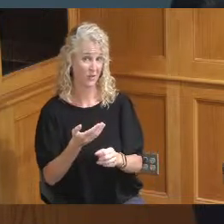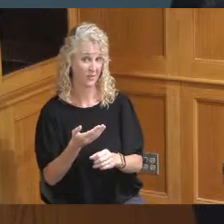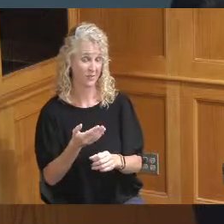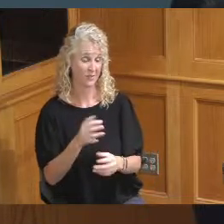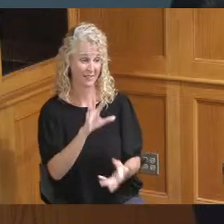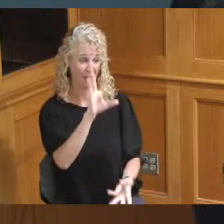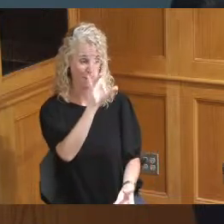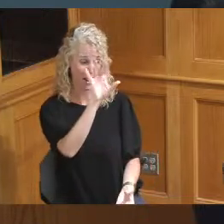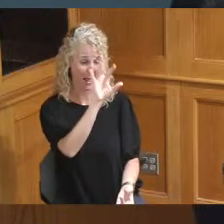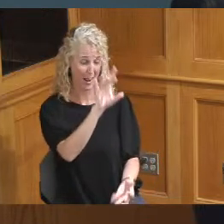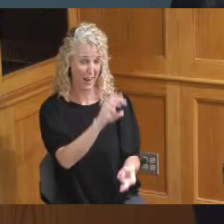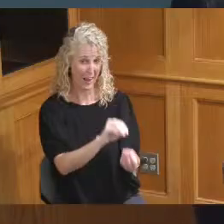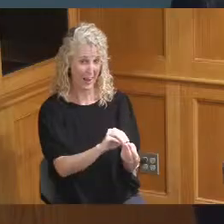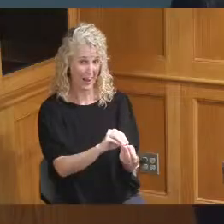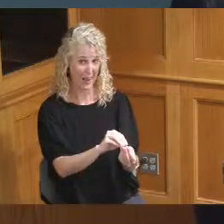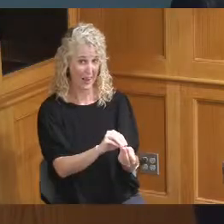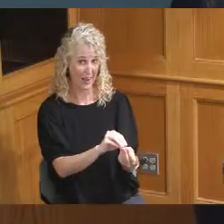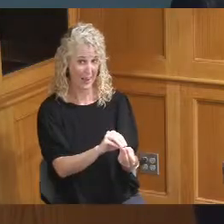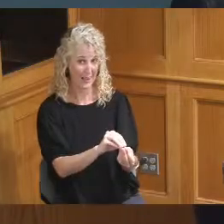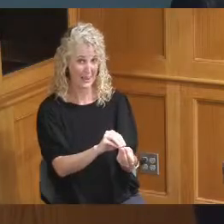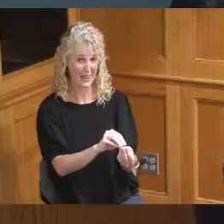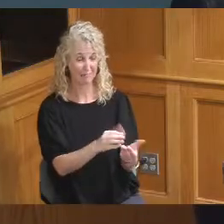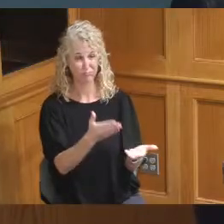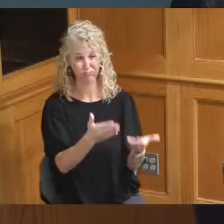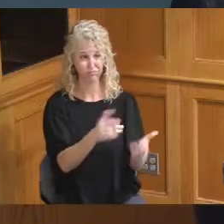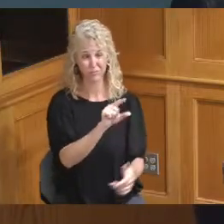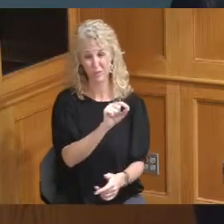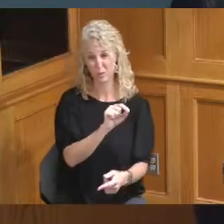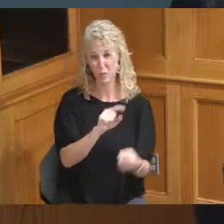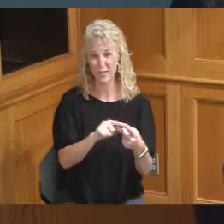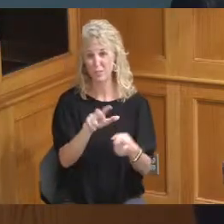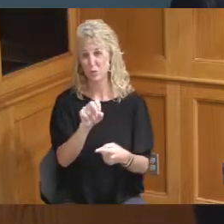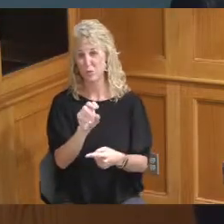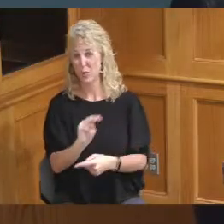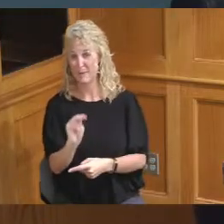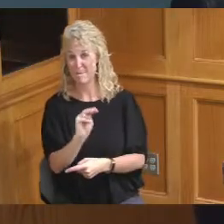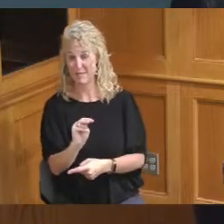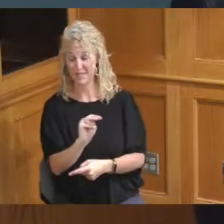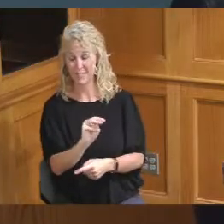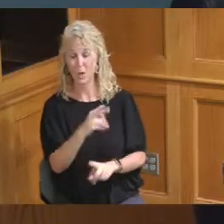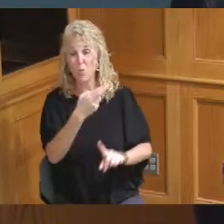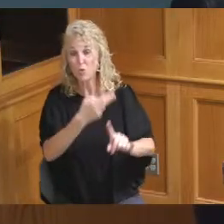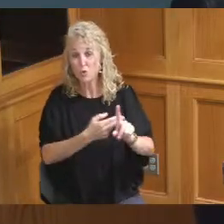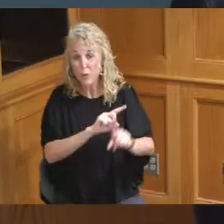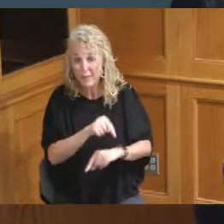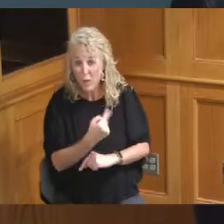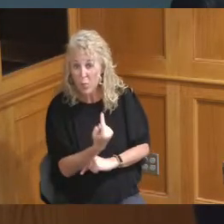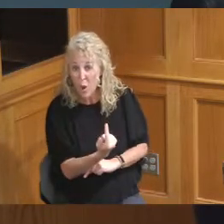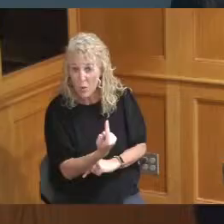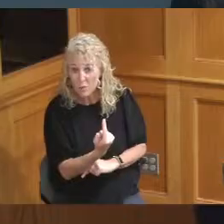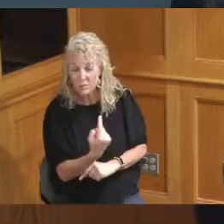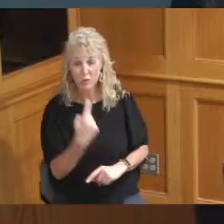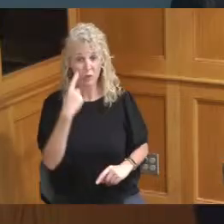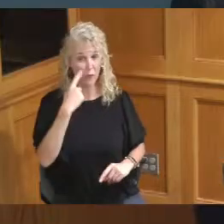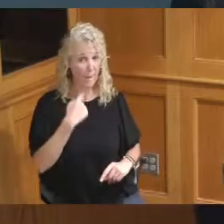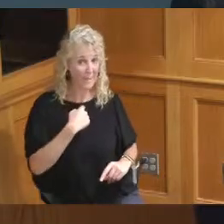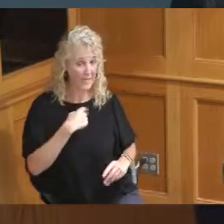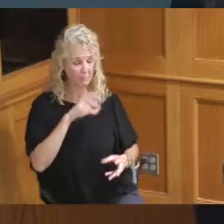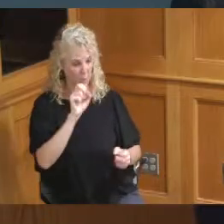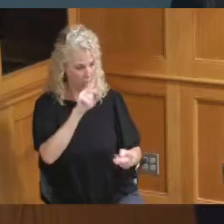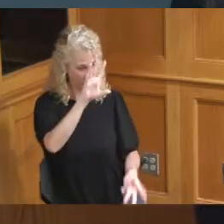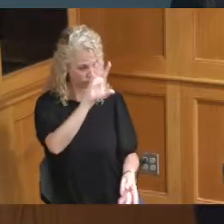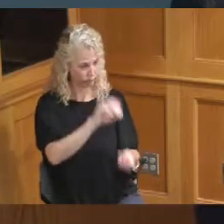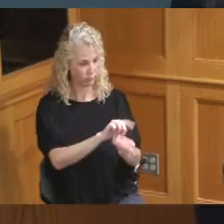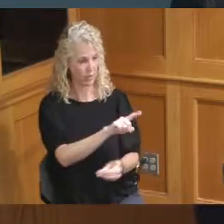that up over the term, it's between 20 and 30 million or so. So the way I think about this is add that to